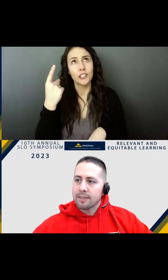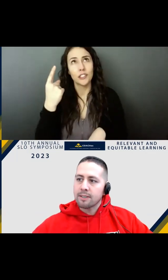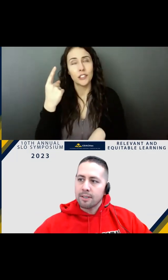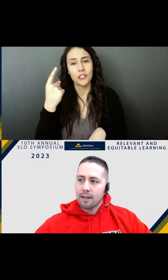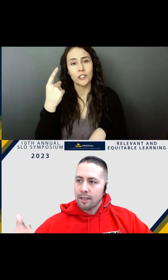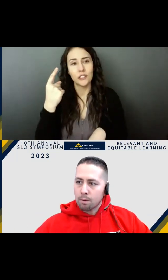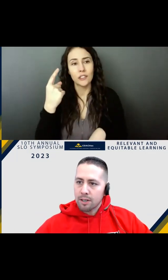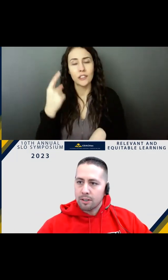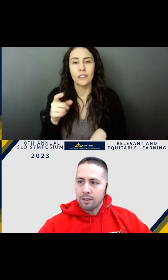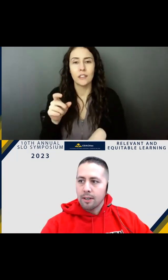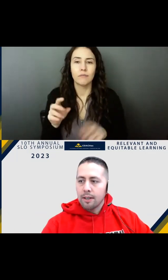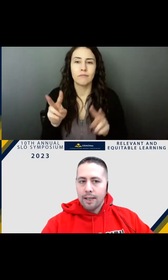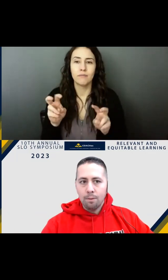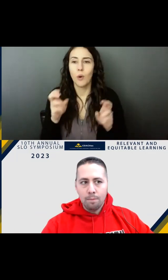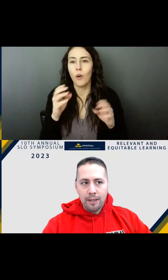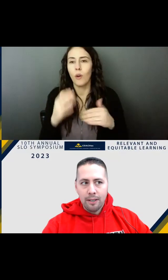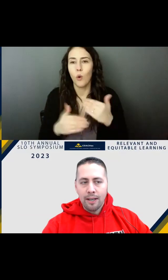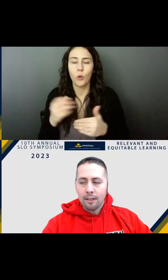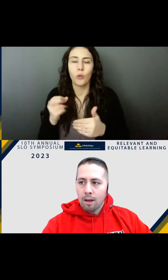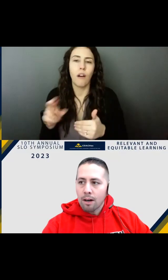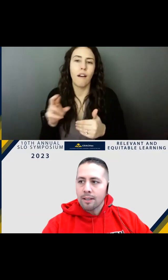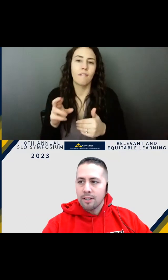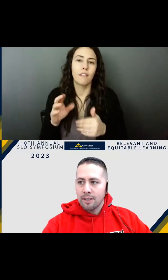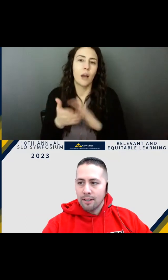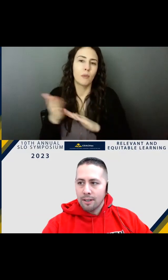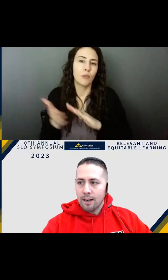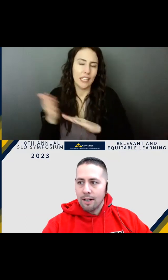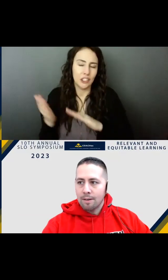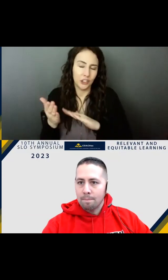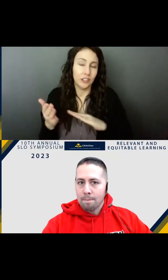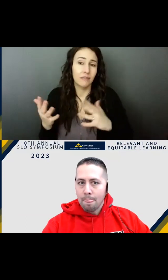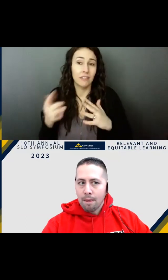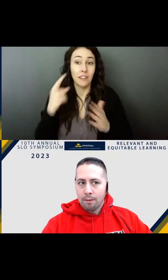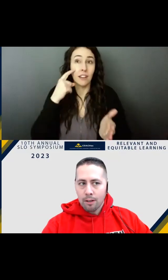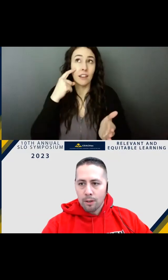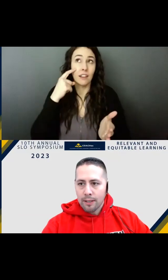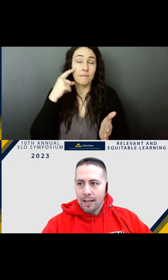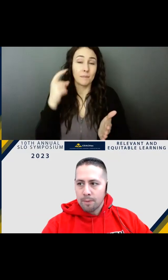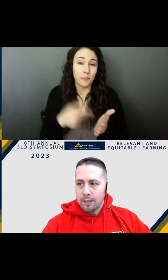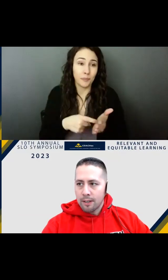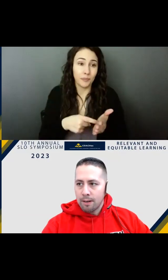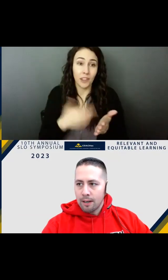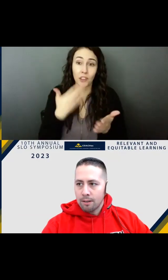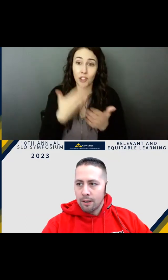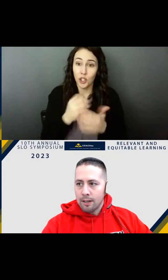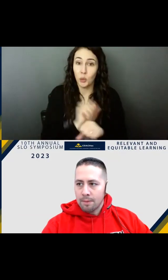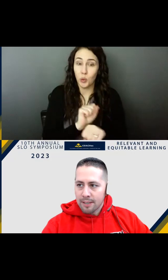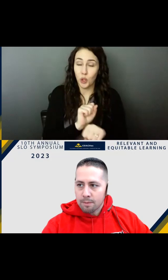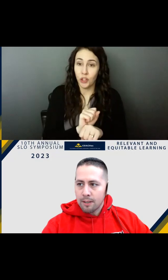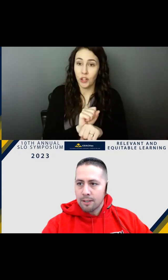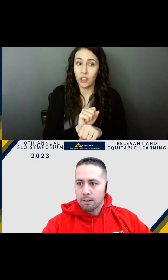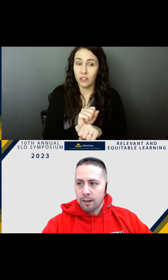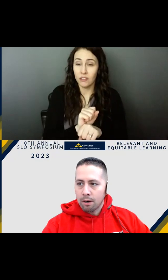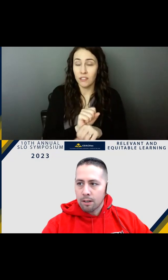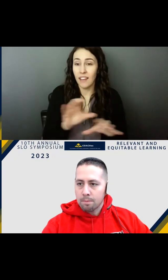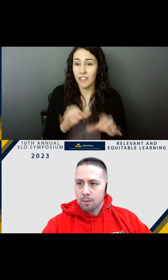if you will, to get to that question, it would be acknowledging the good work that has been done around